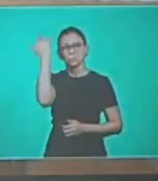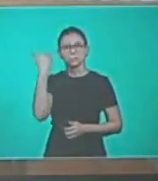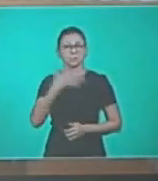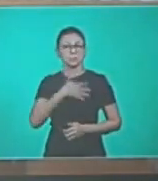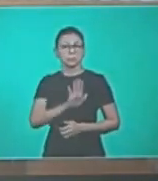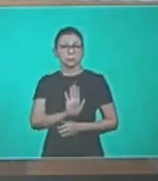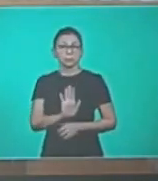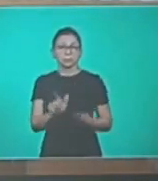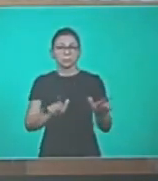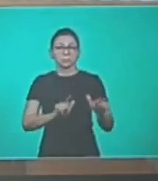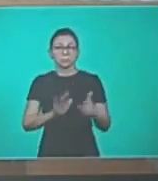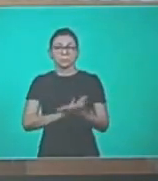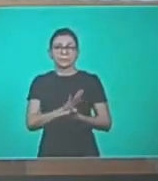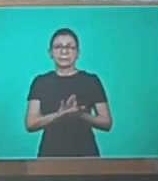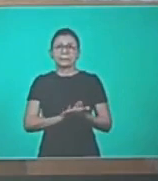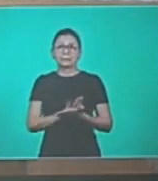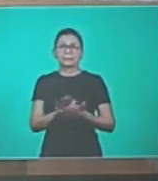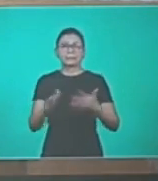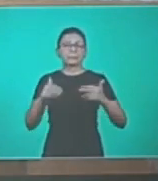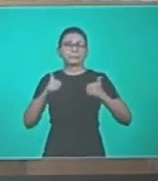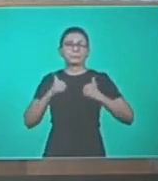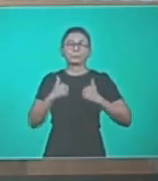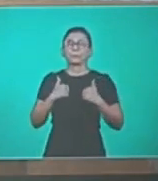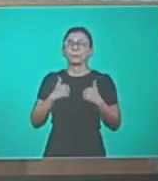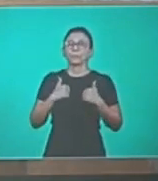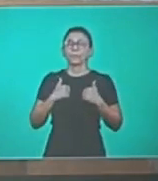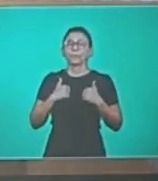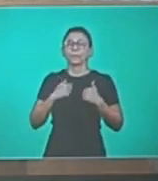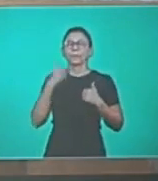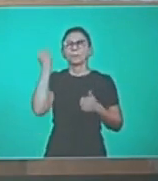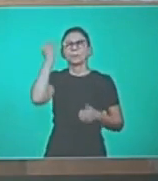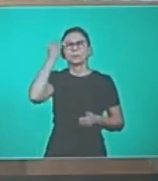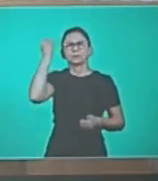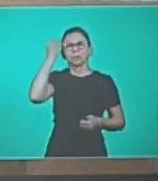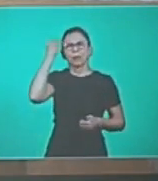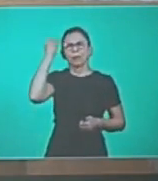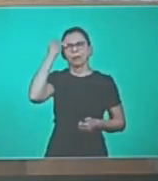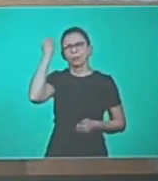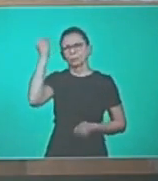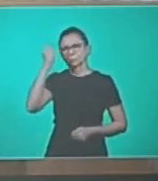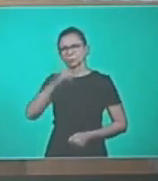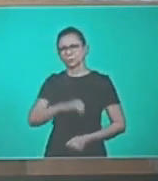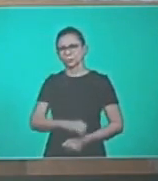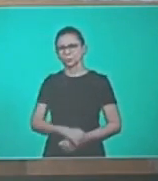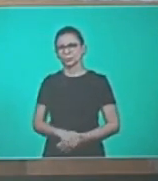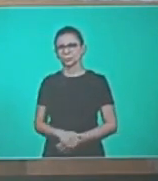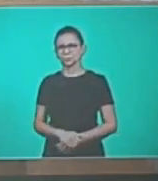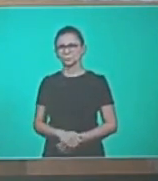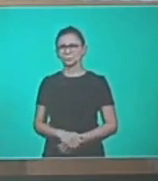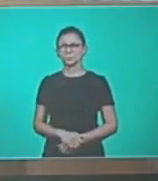the ones that didn't know, the idle people, they were without doing anything.